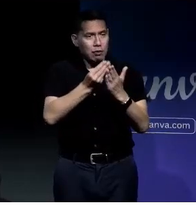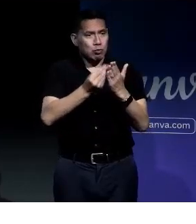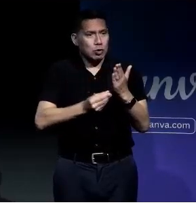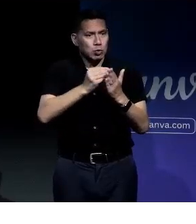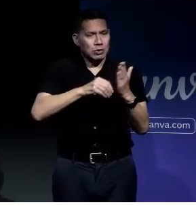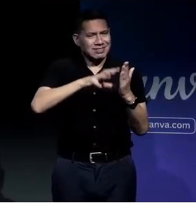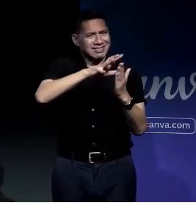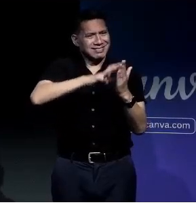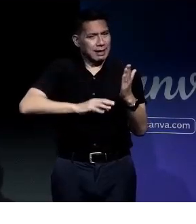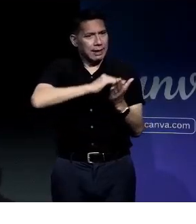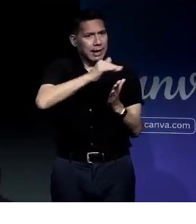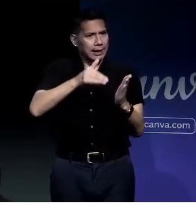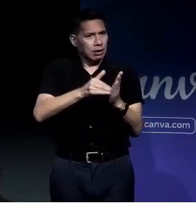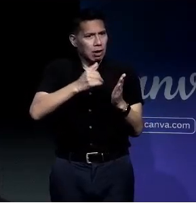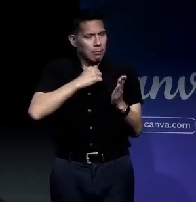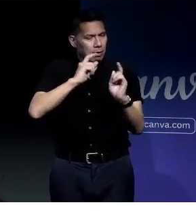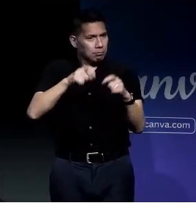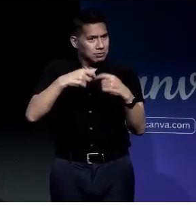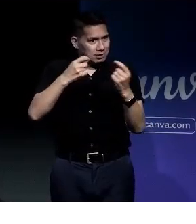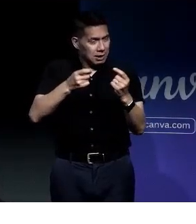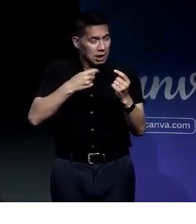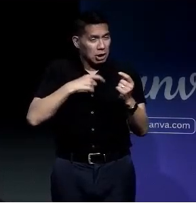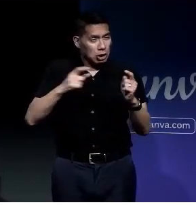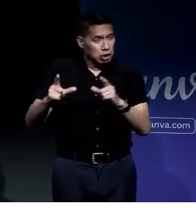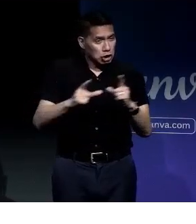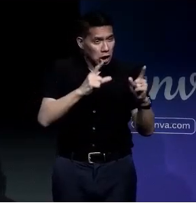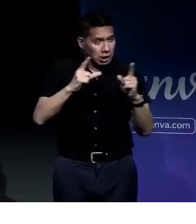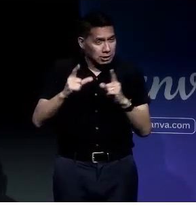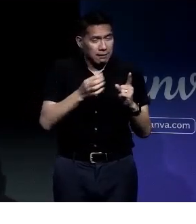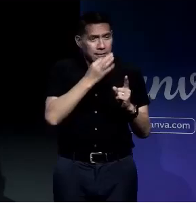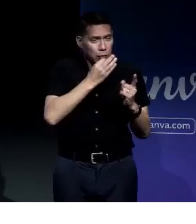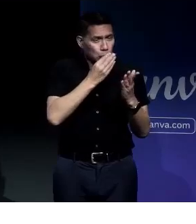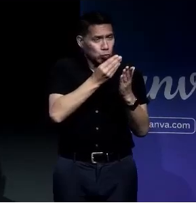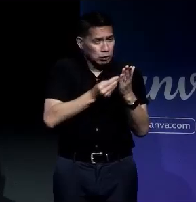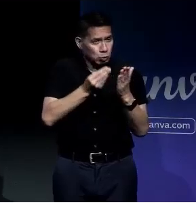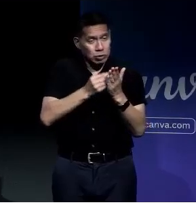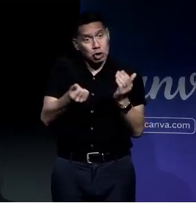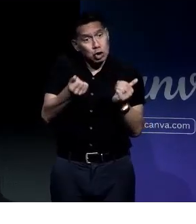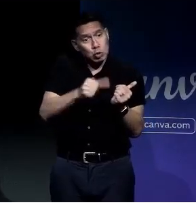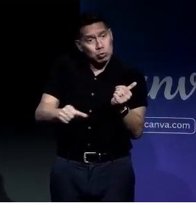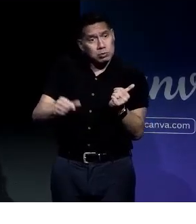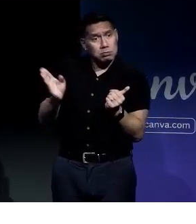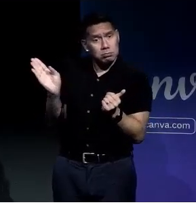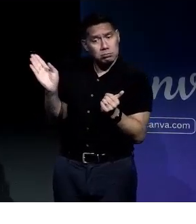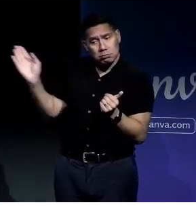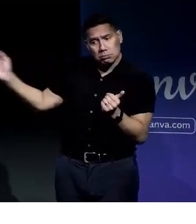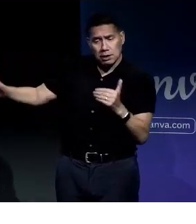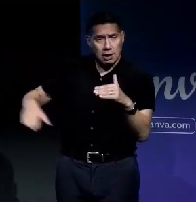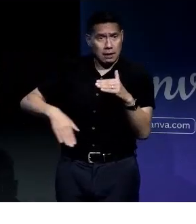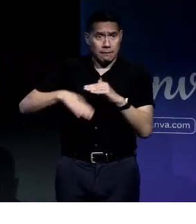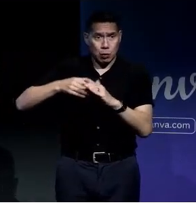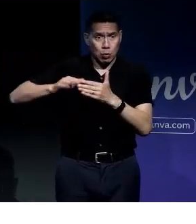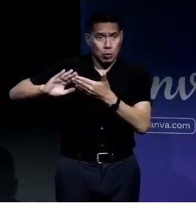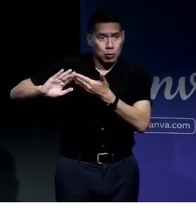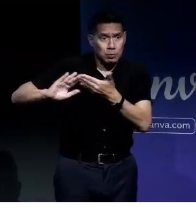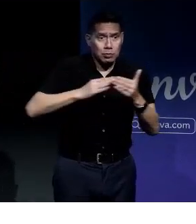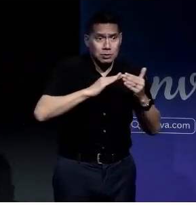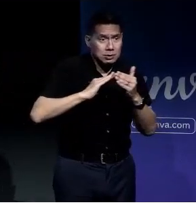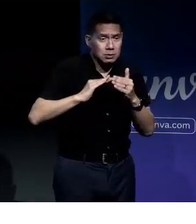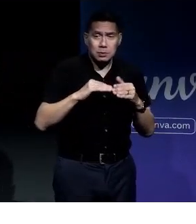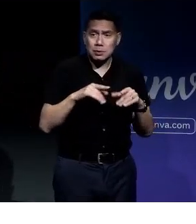presentation. These slides have a number of resources. Use them. This whole community also